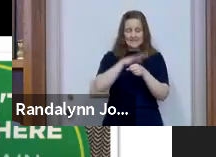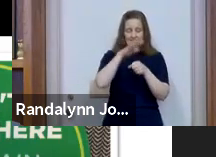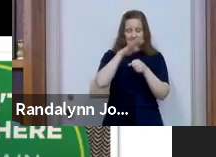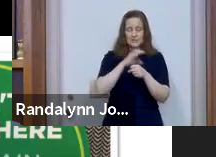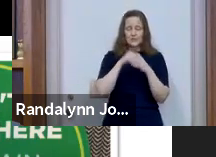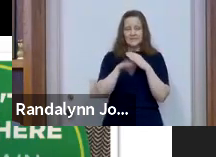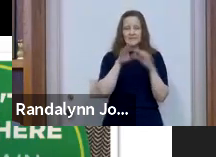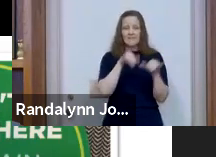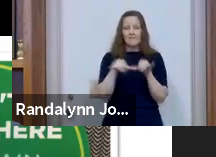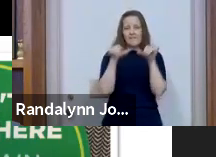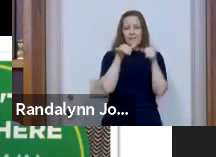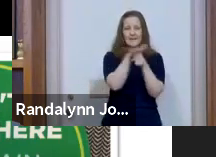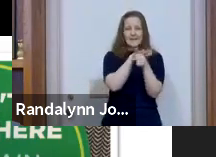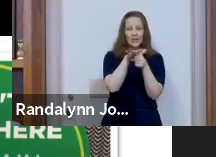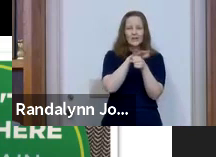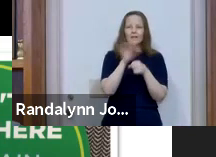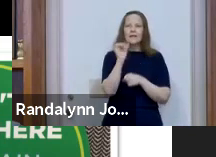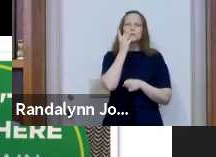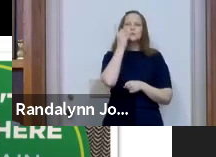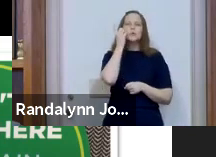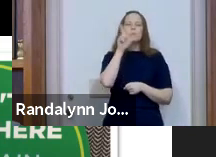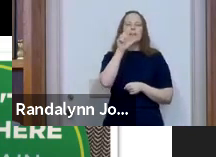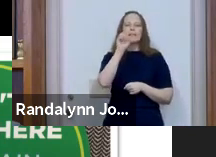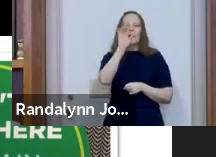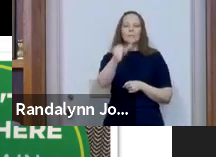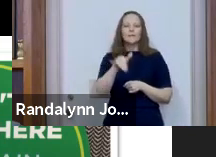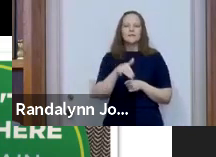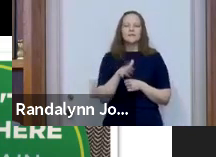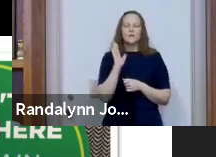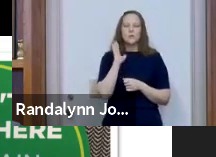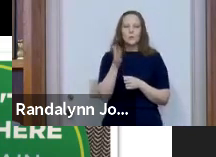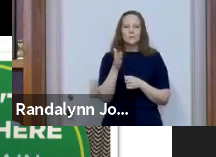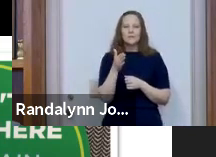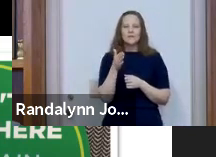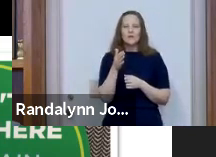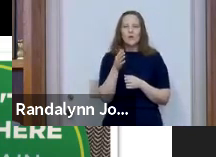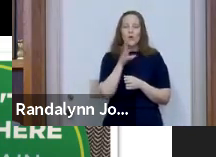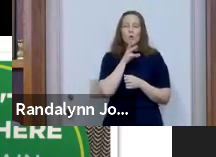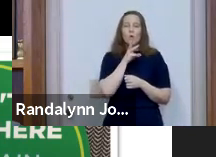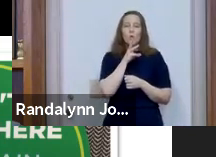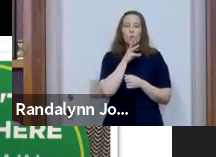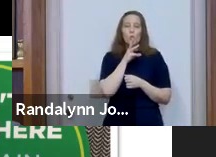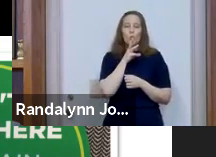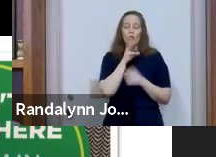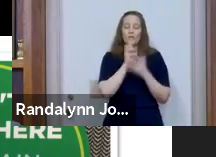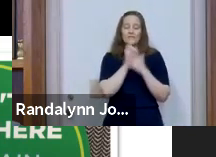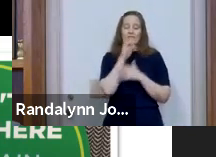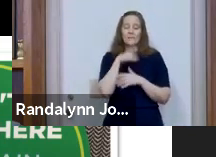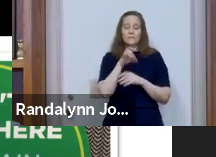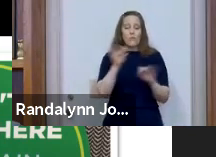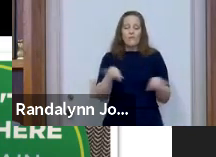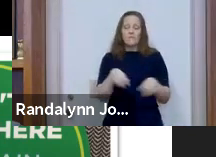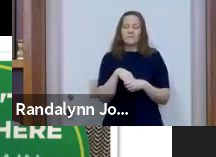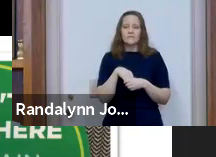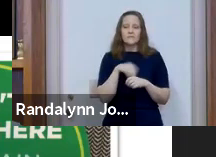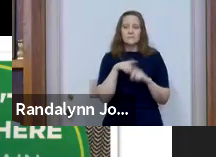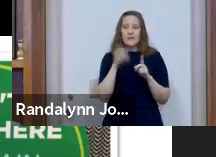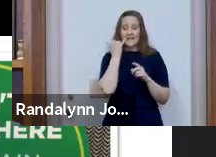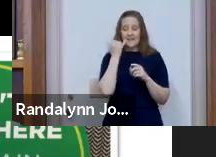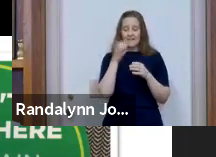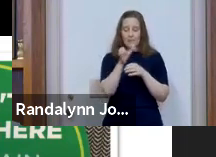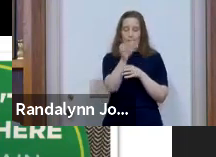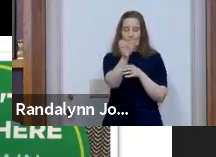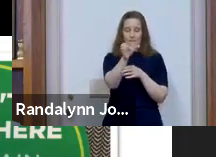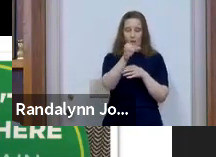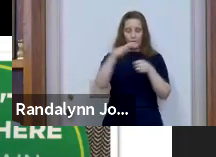for instance. You're gonna be inconvenienced a little bit because water fountains are turned off. But if there's a bottle fill station with that